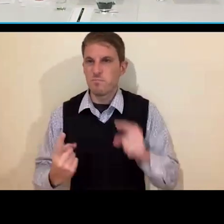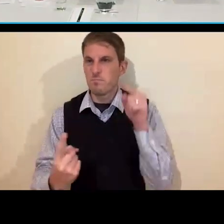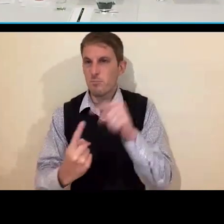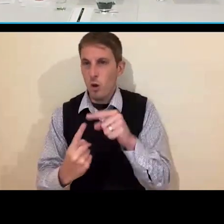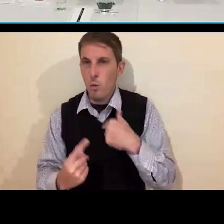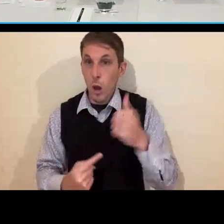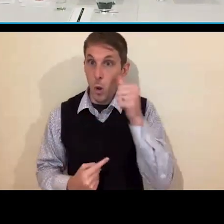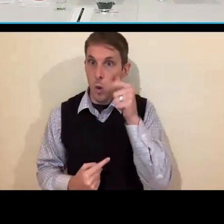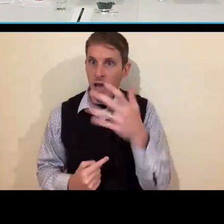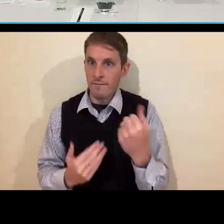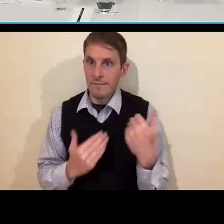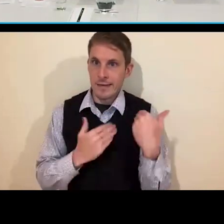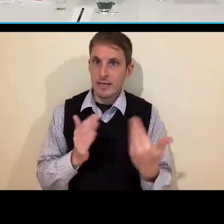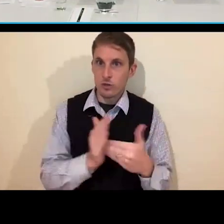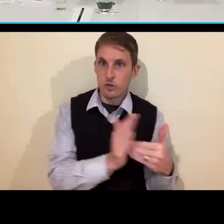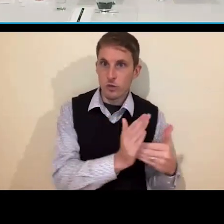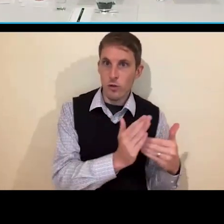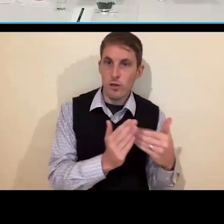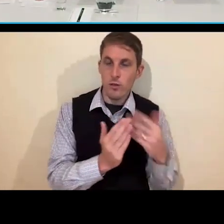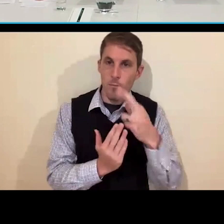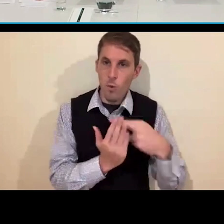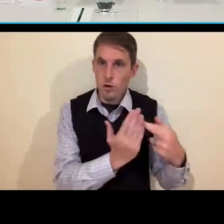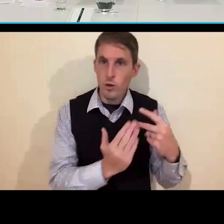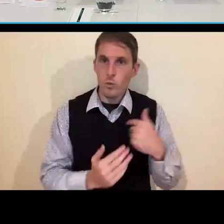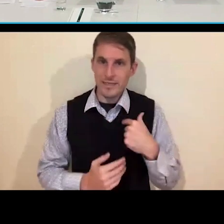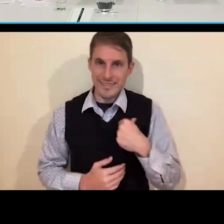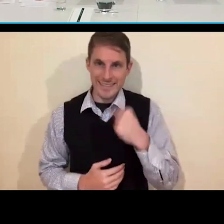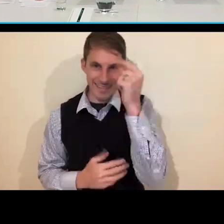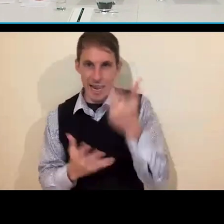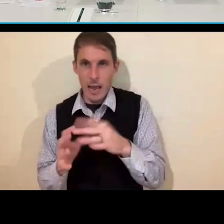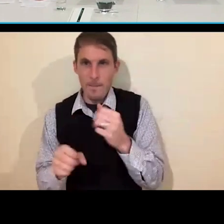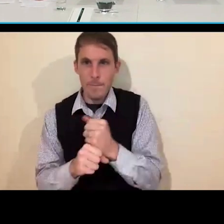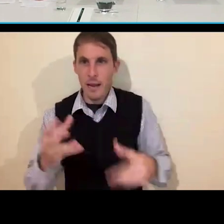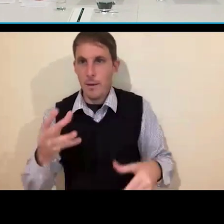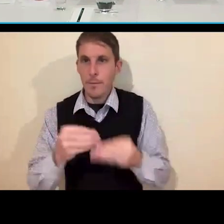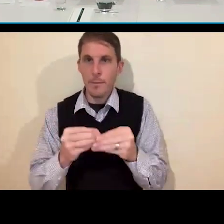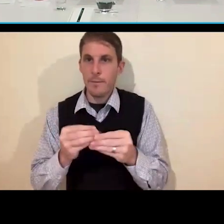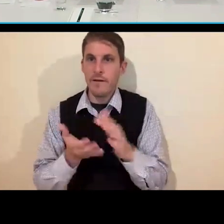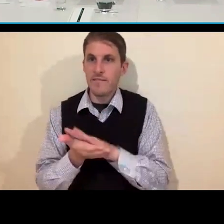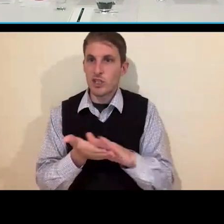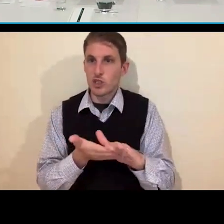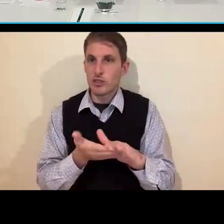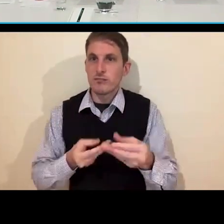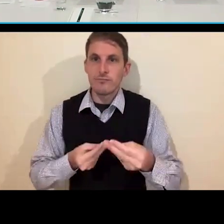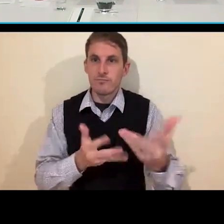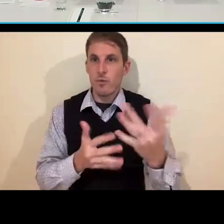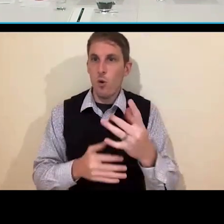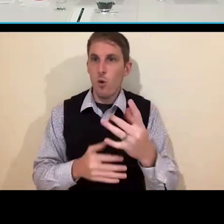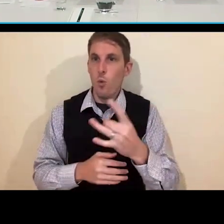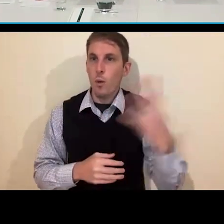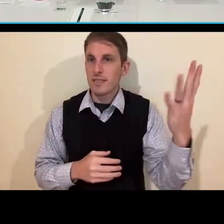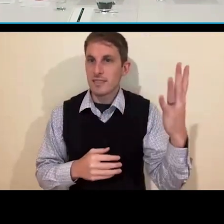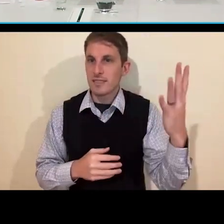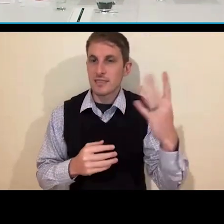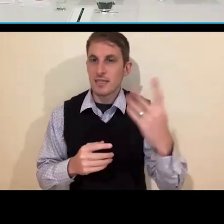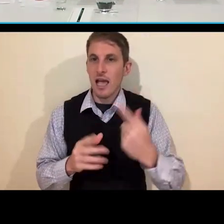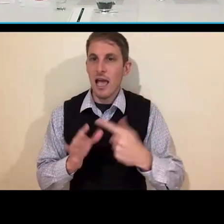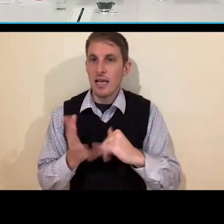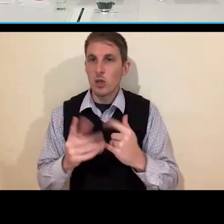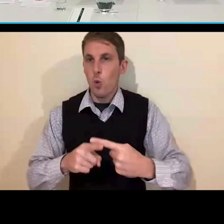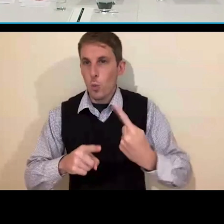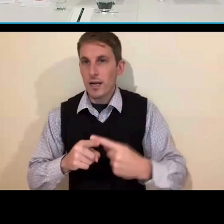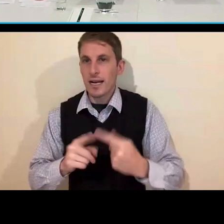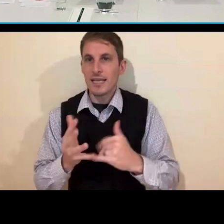additional reporting, and that we're really seeking to create efficiencies and to help you to do it once, to do it as quickly as